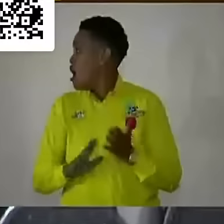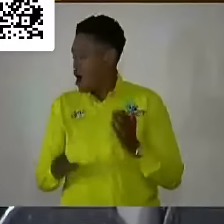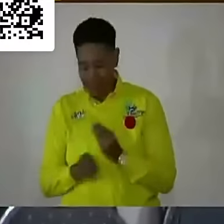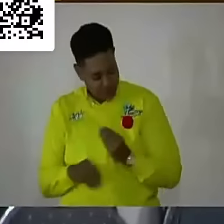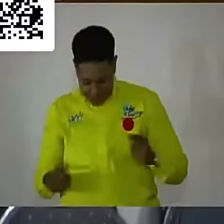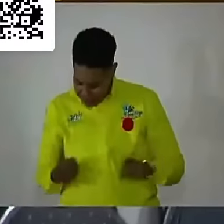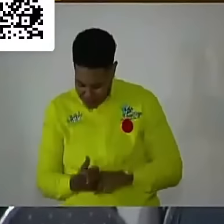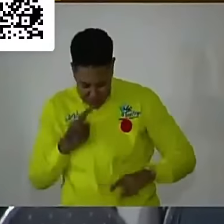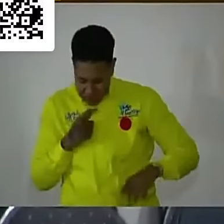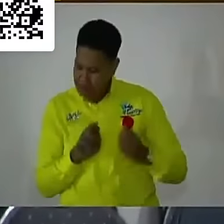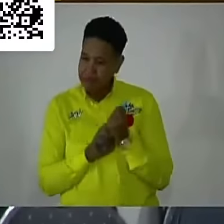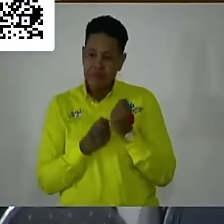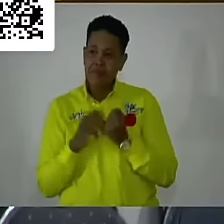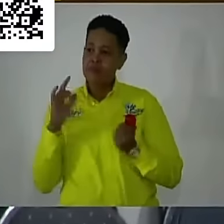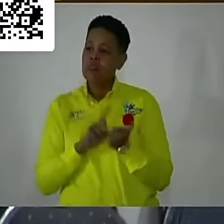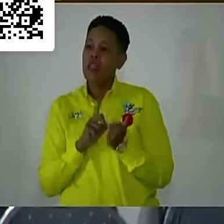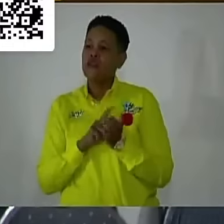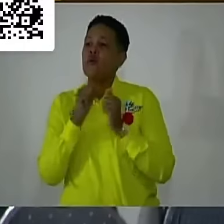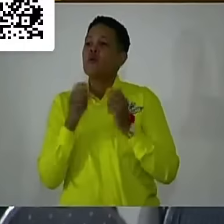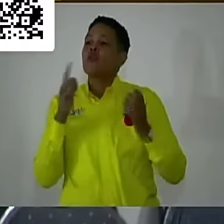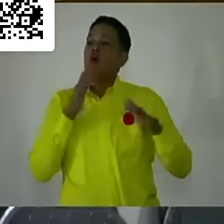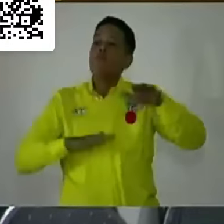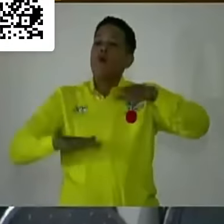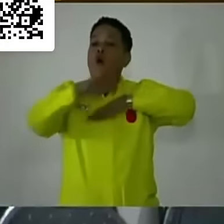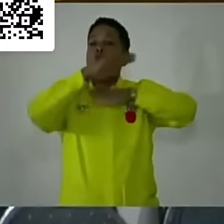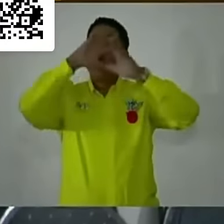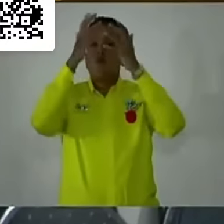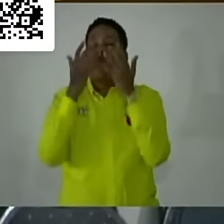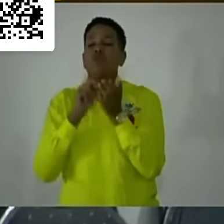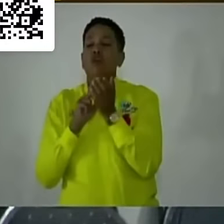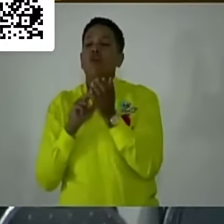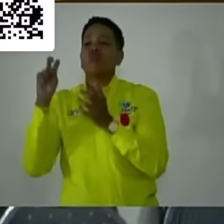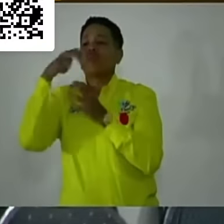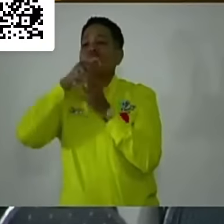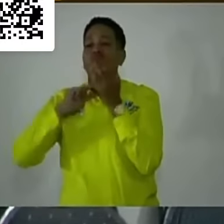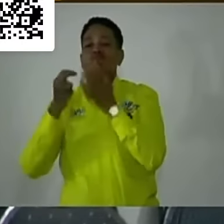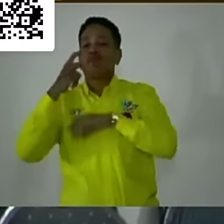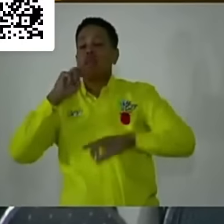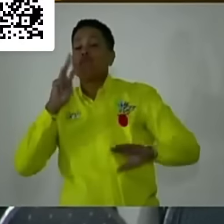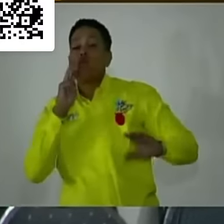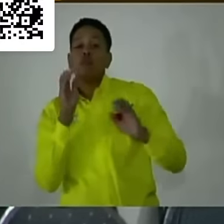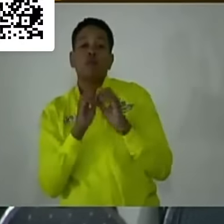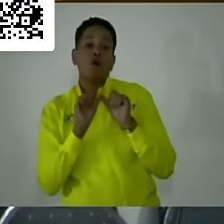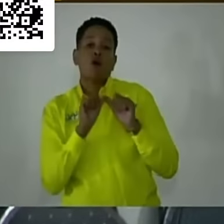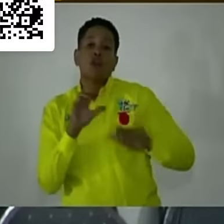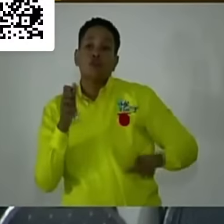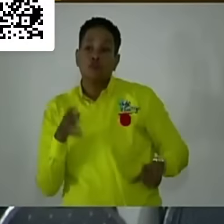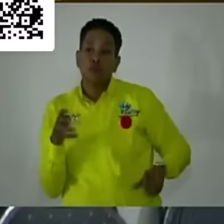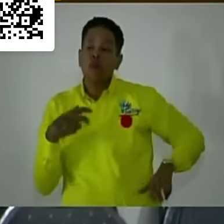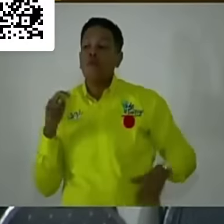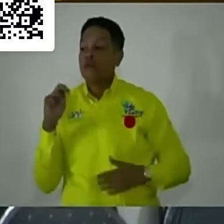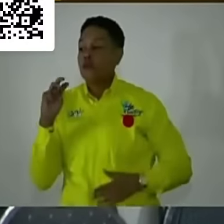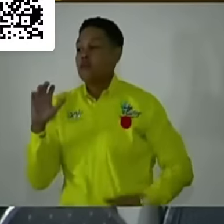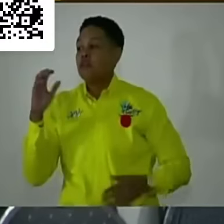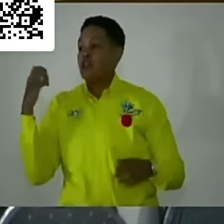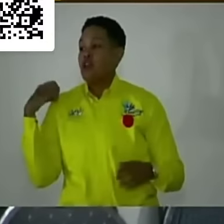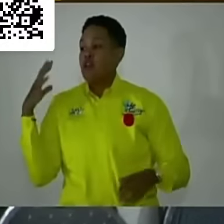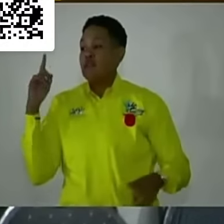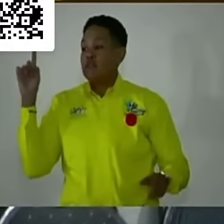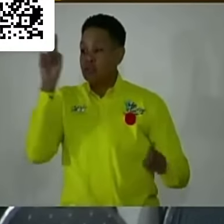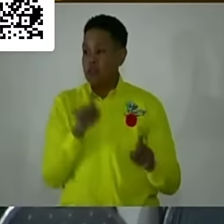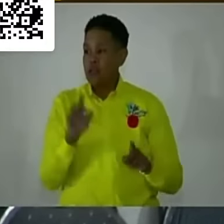by Doctors Without Borders. We have water that is now more consistent. We have an NWC officer based